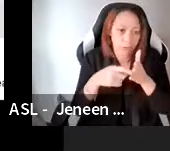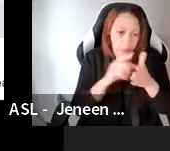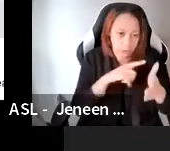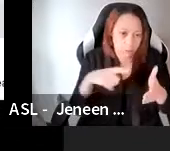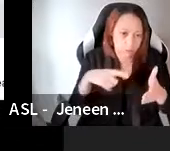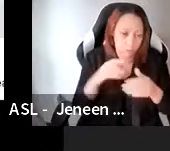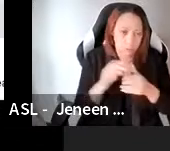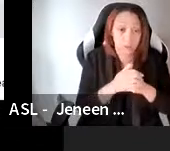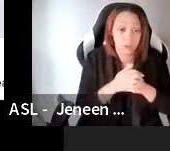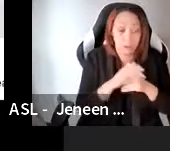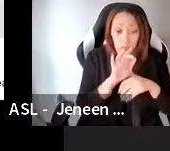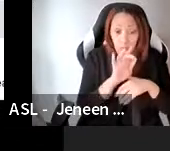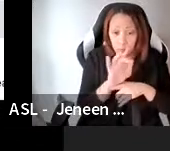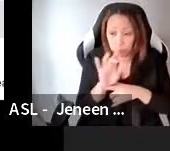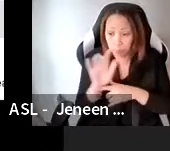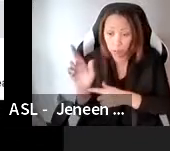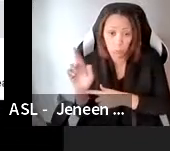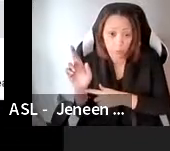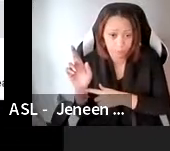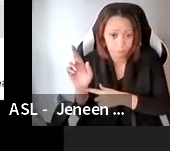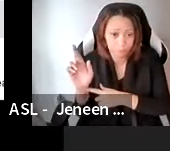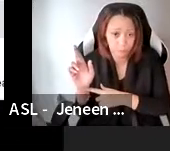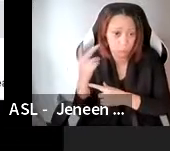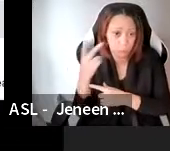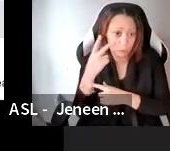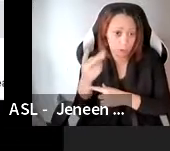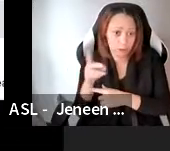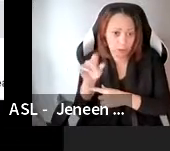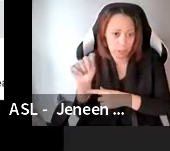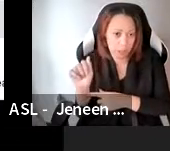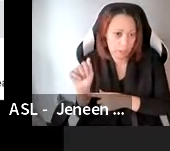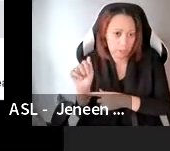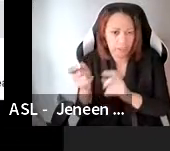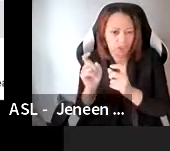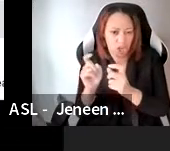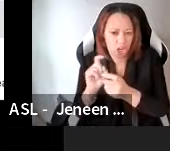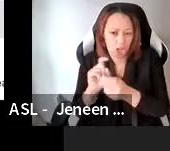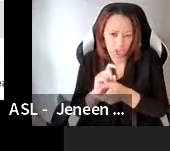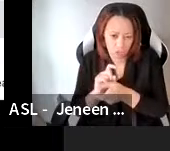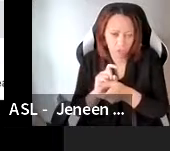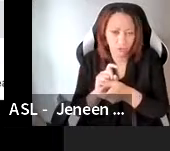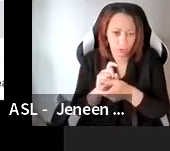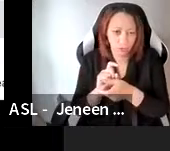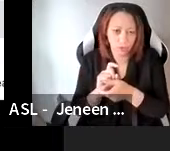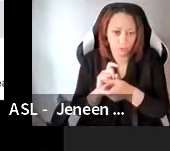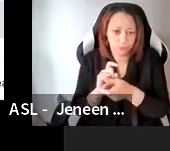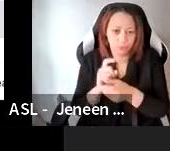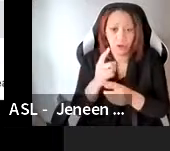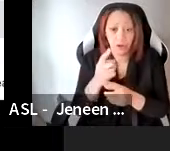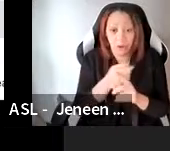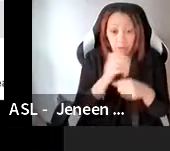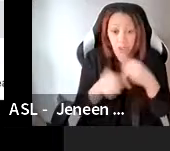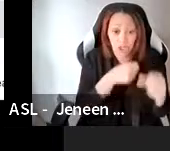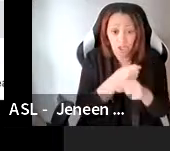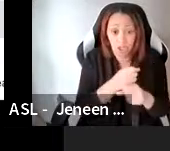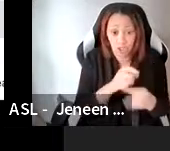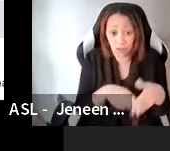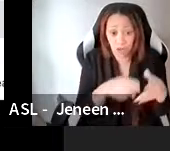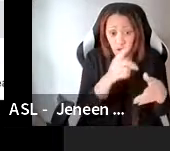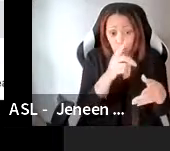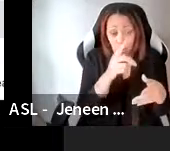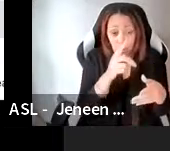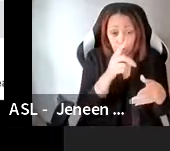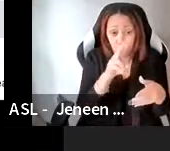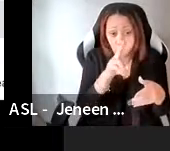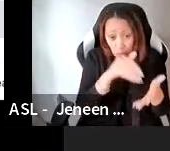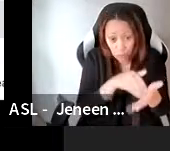you scroll to the right, you can see how these data points change over time from the year 2000 to 2020 and